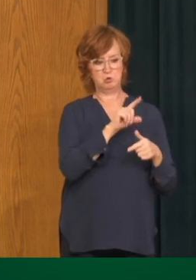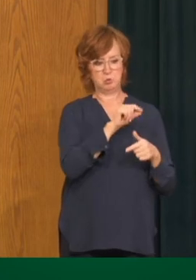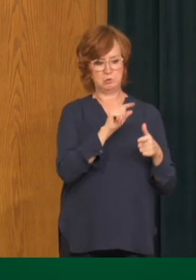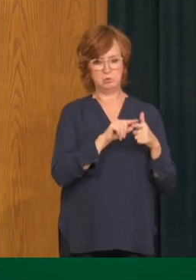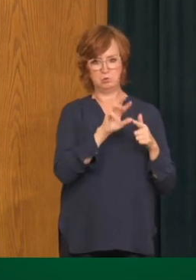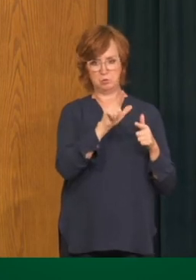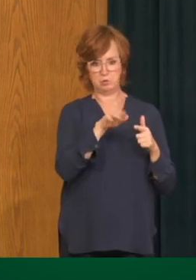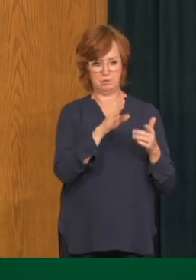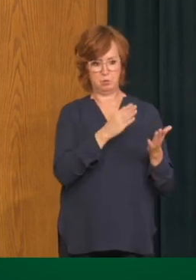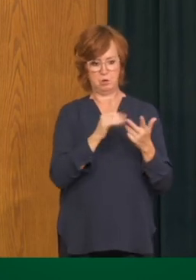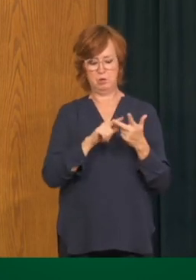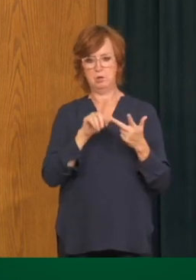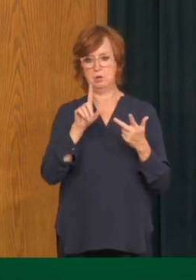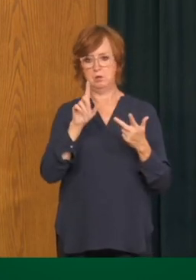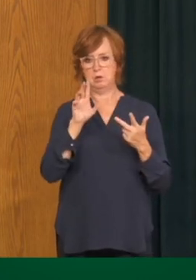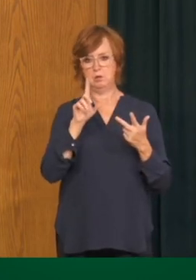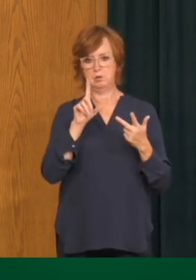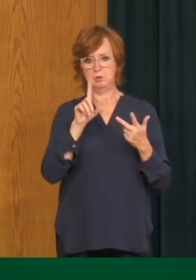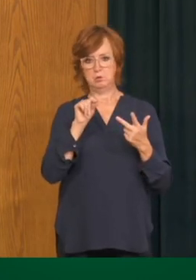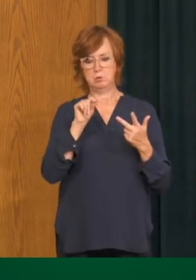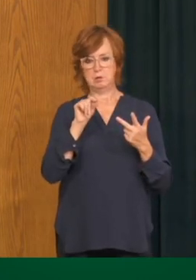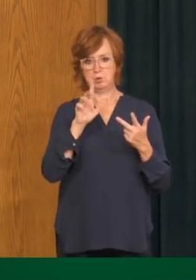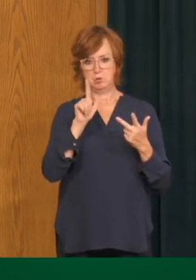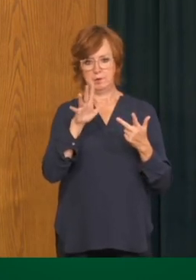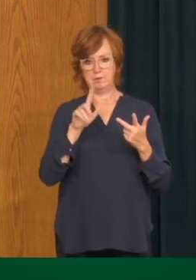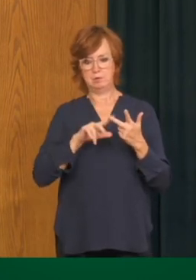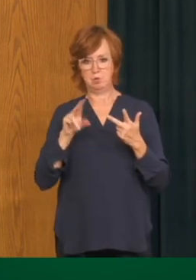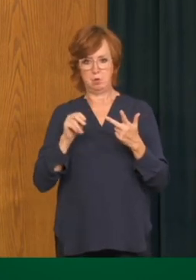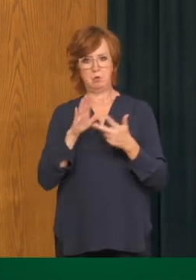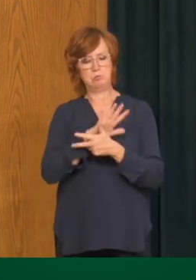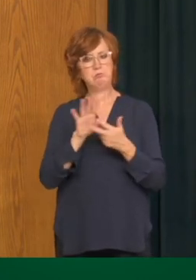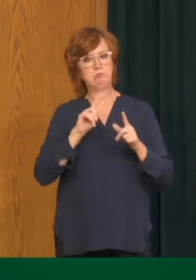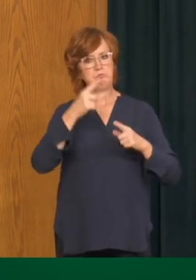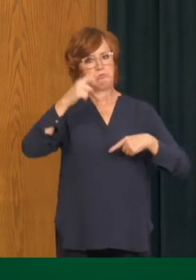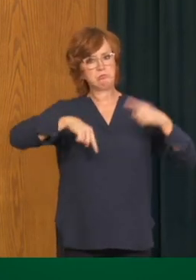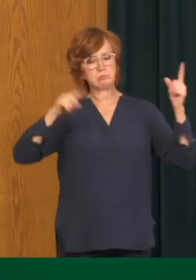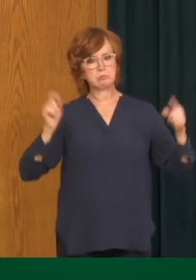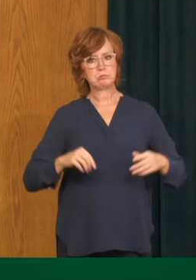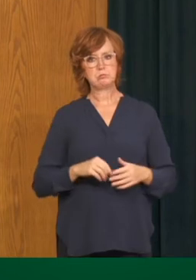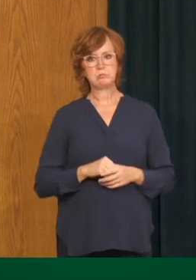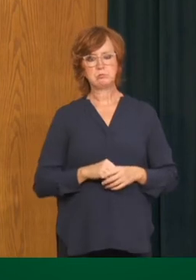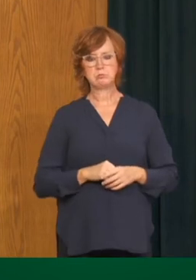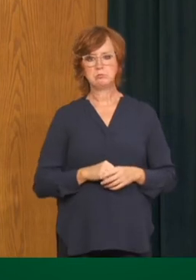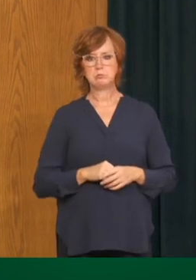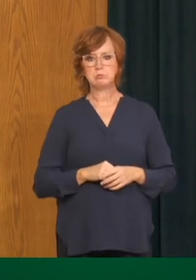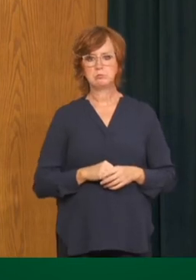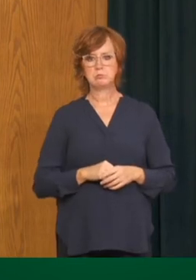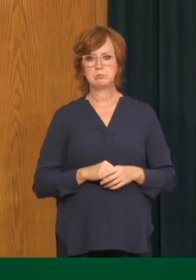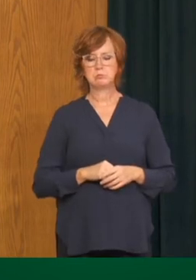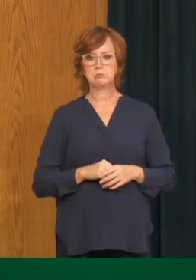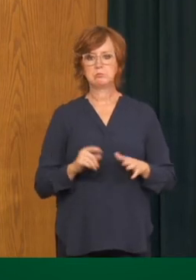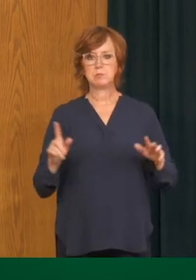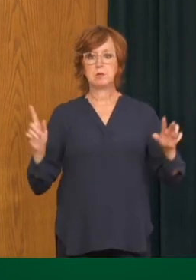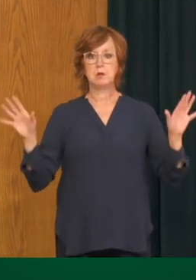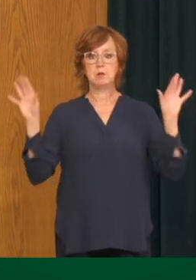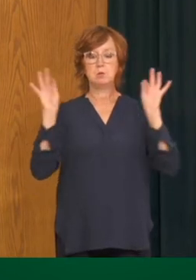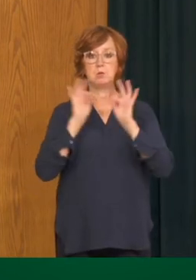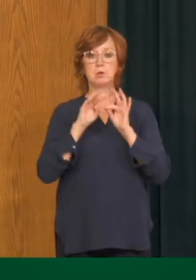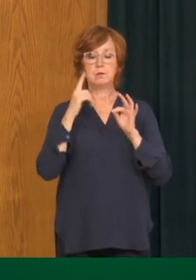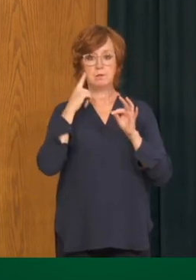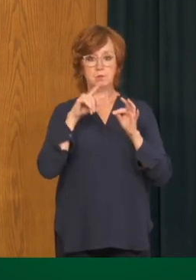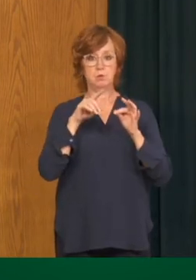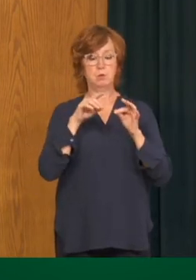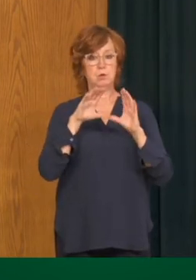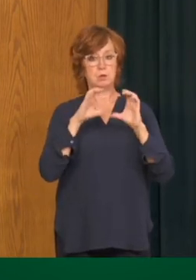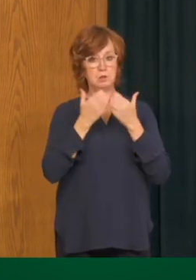on the class enrollment, specific steps around how children are cohorted within the class into specific pods